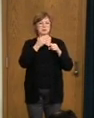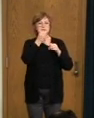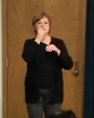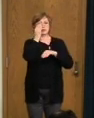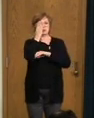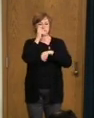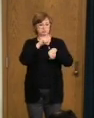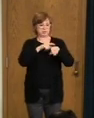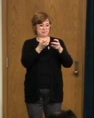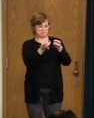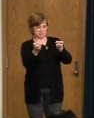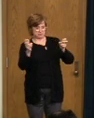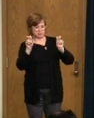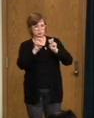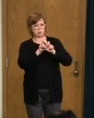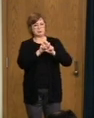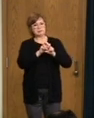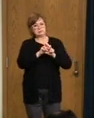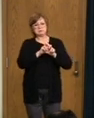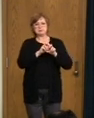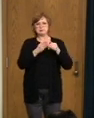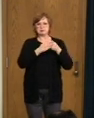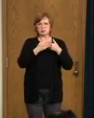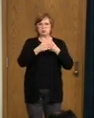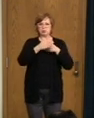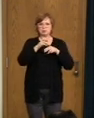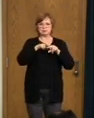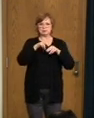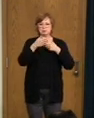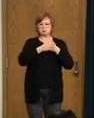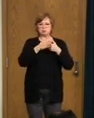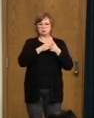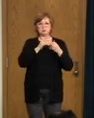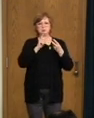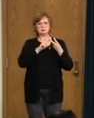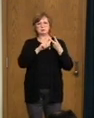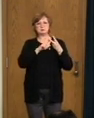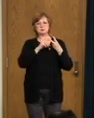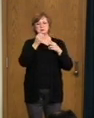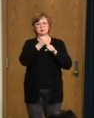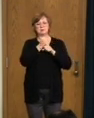we just need to be very thoughtful about maintaining that physical distance while remaining connected.